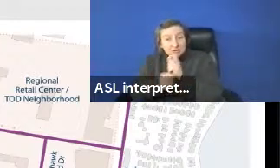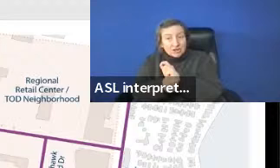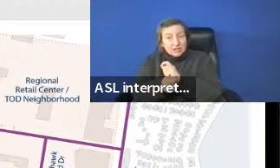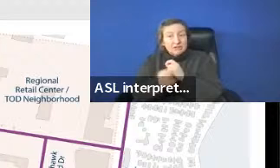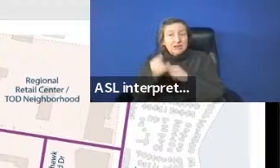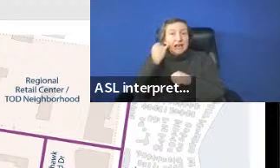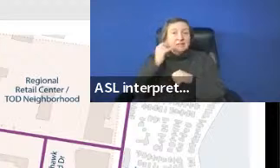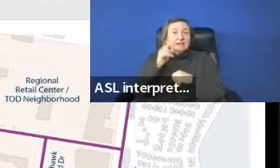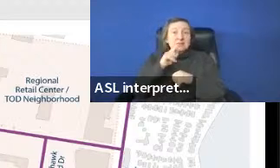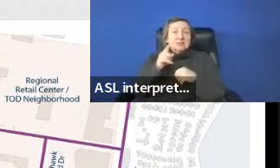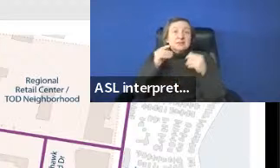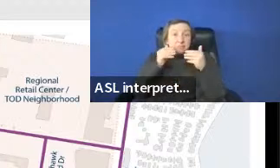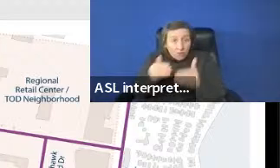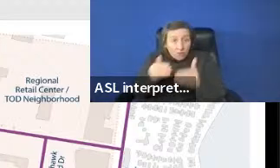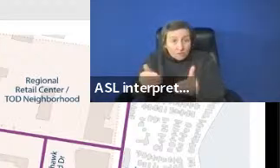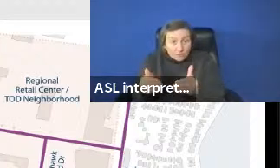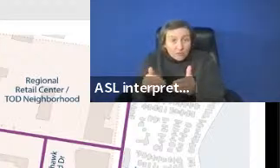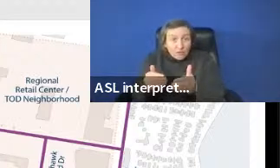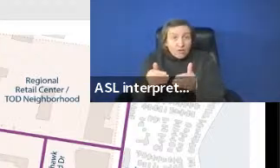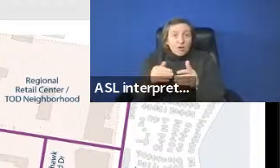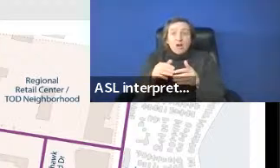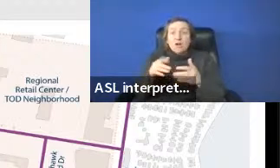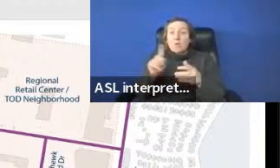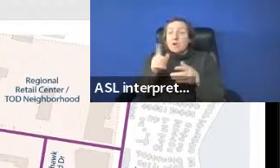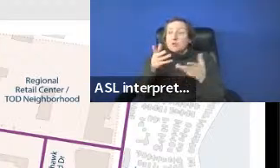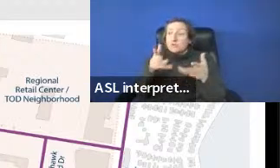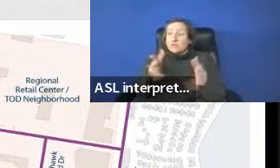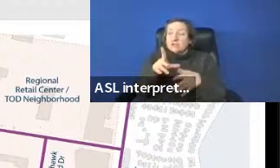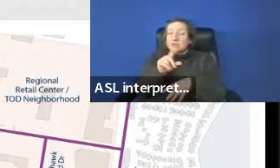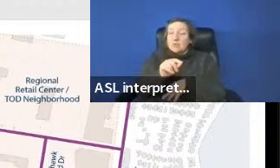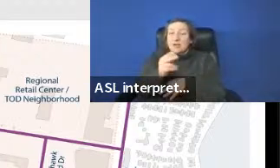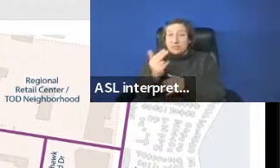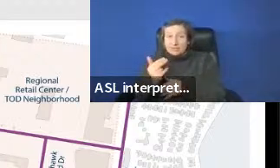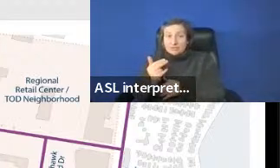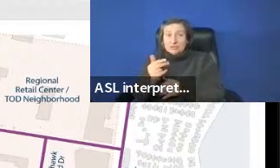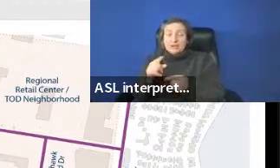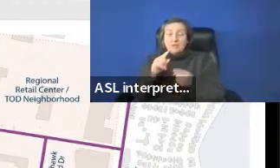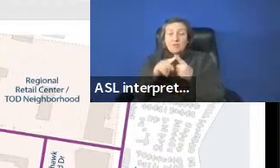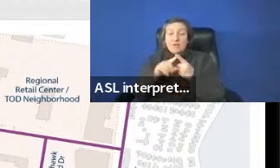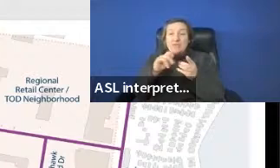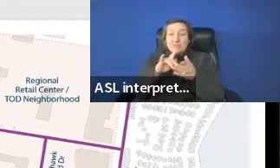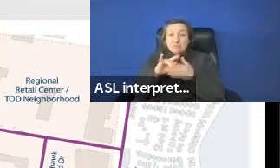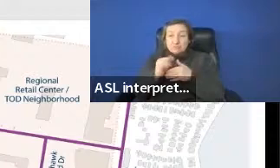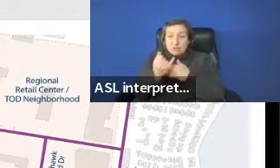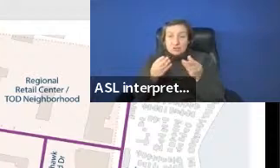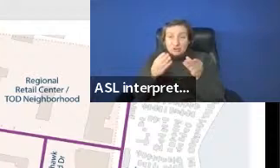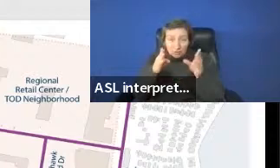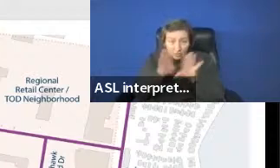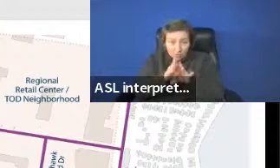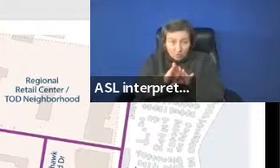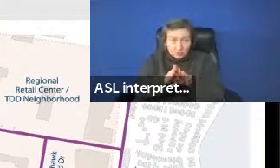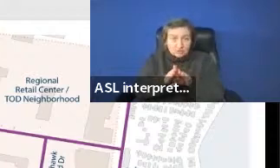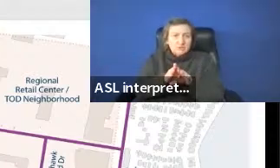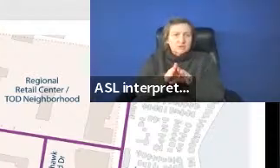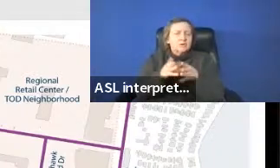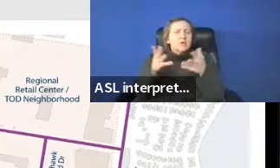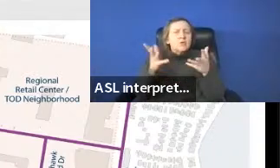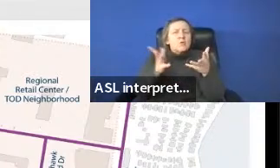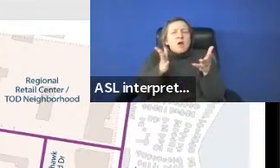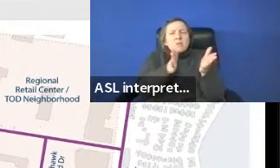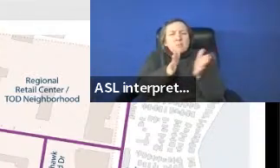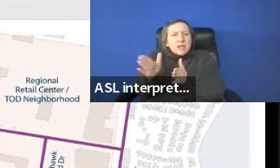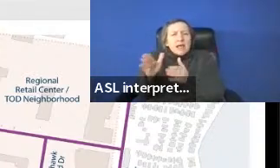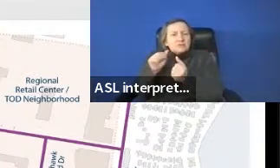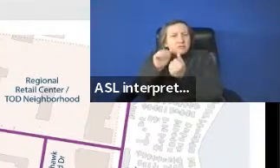fact moving forward where you left off in 2013 when that project was shut down, what are the plans to address